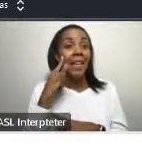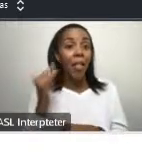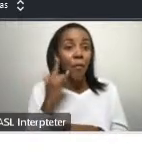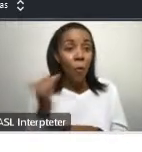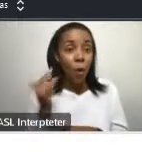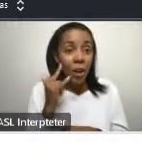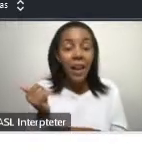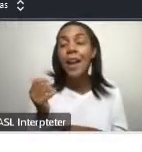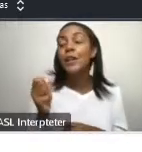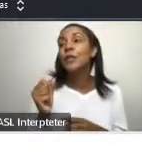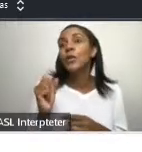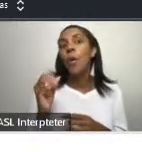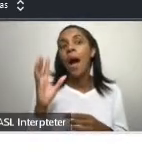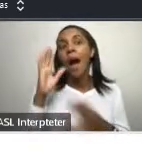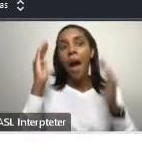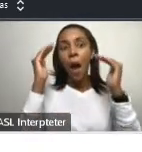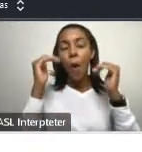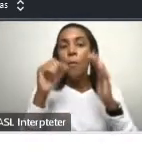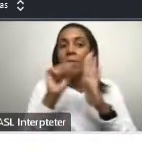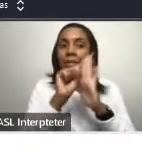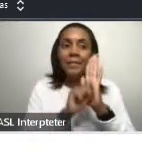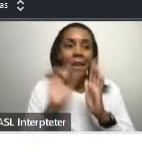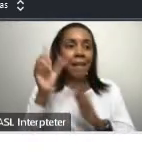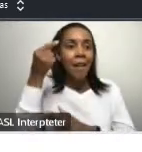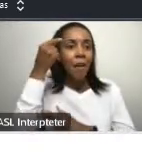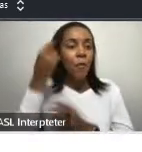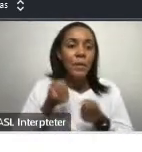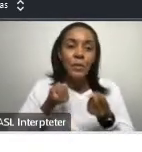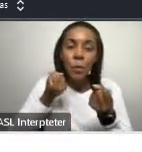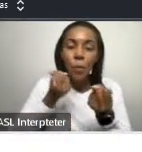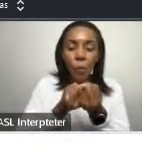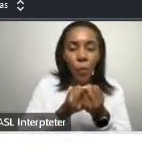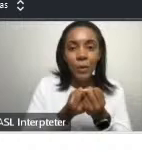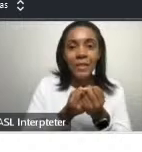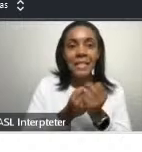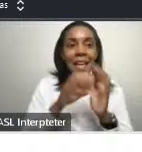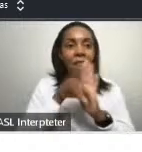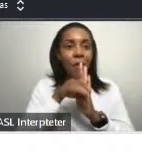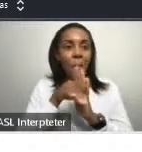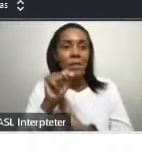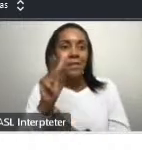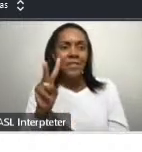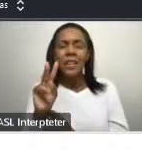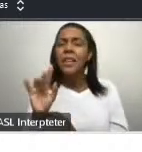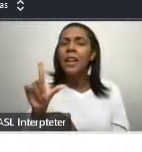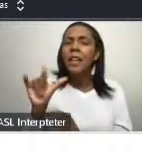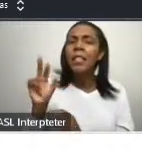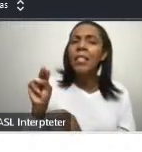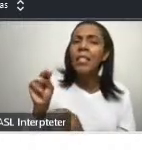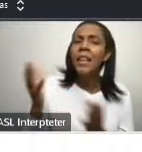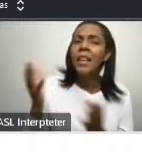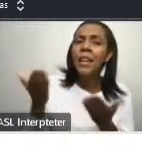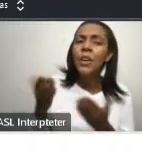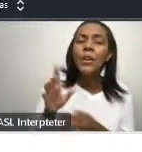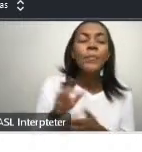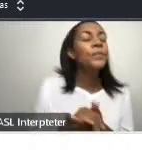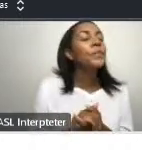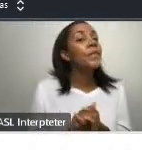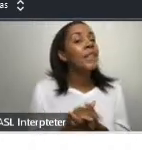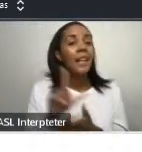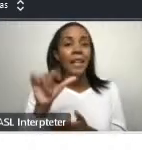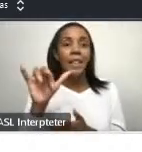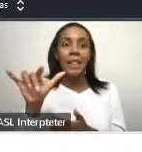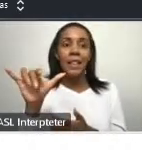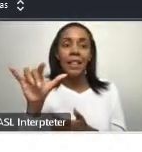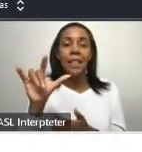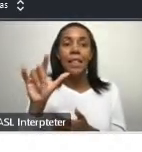state government supports your endeavor and gets more behind the film and television. Is Lynn here? Lynn Sittler is all about that. I